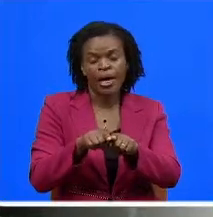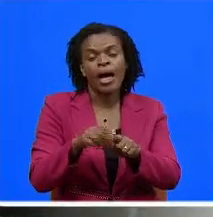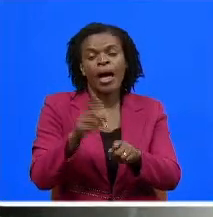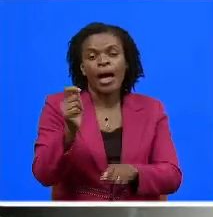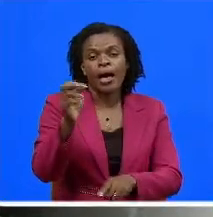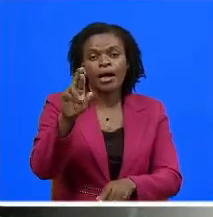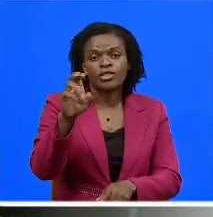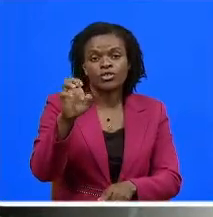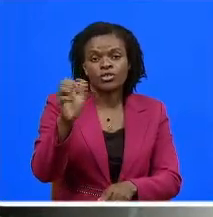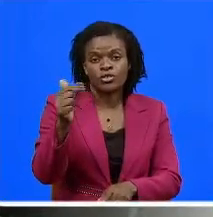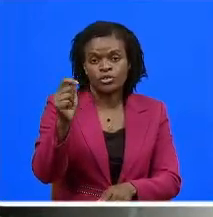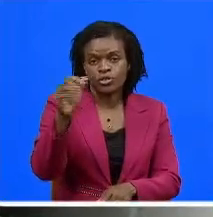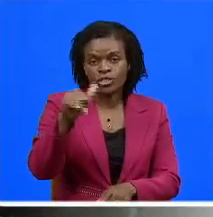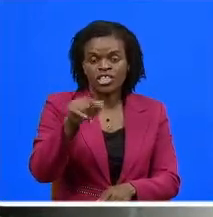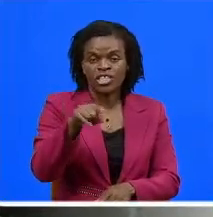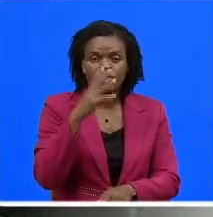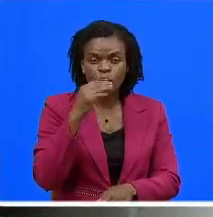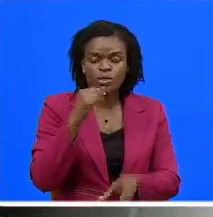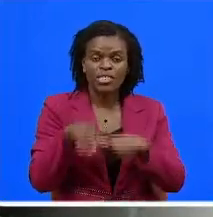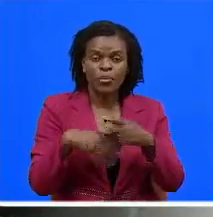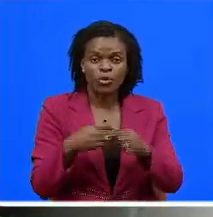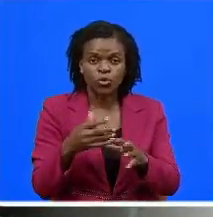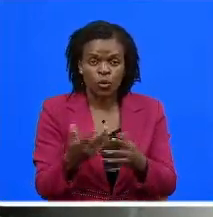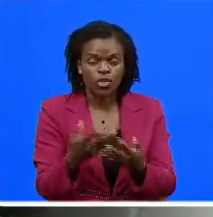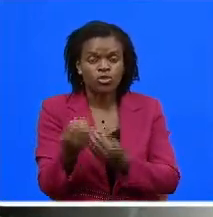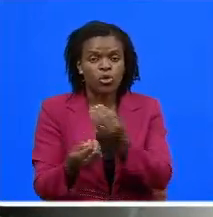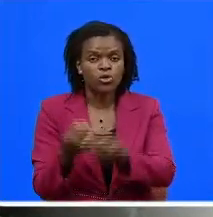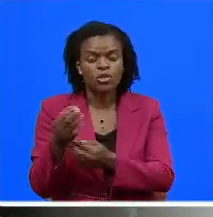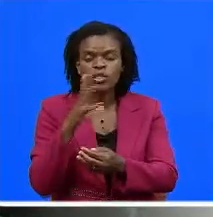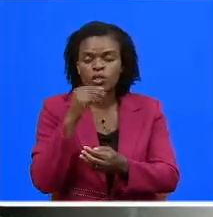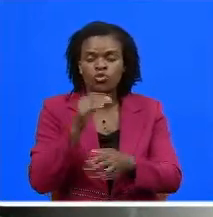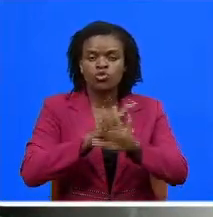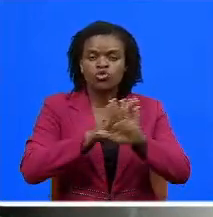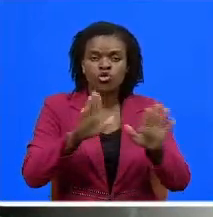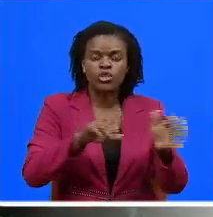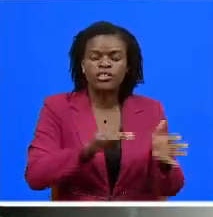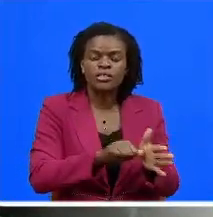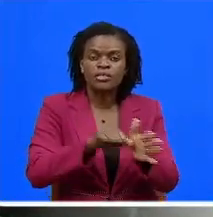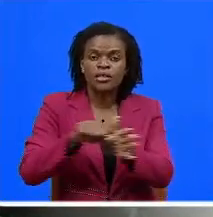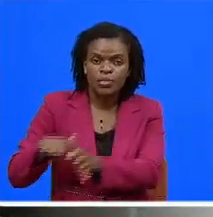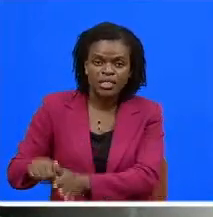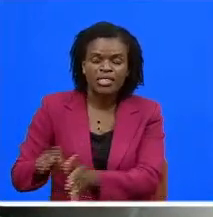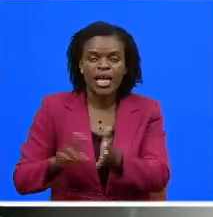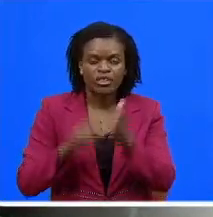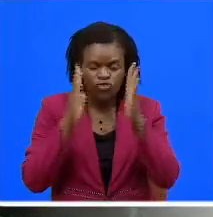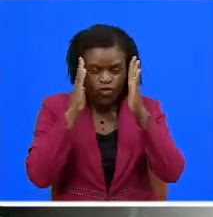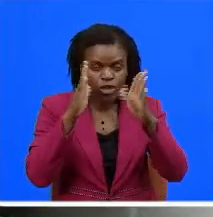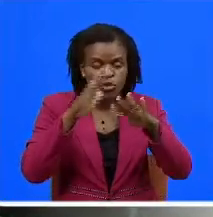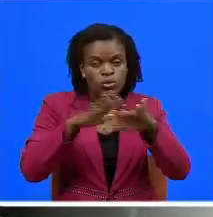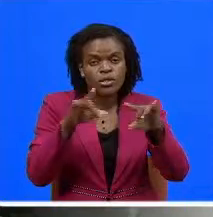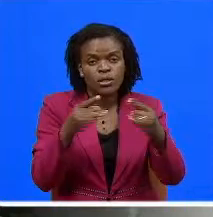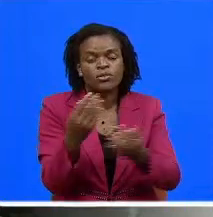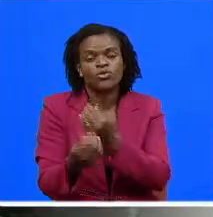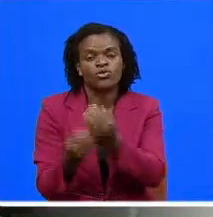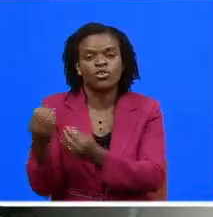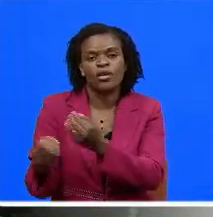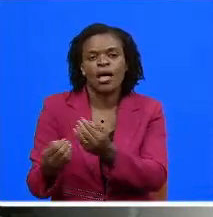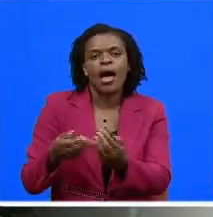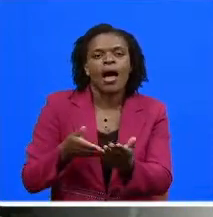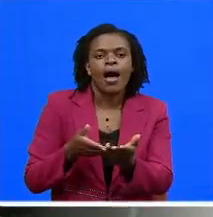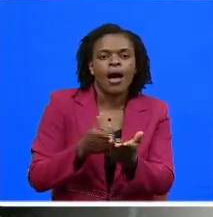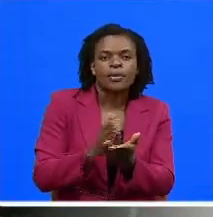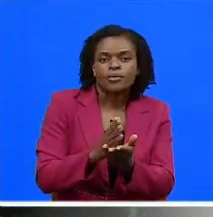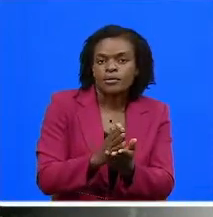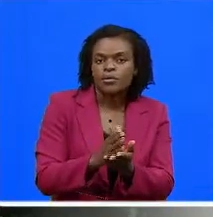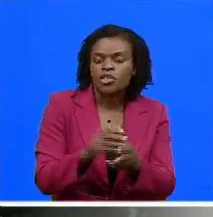of your children. Let's talk about the discrimination, saying no to discrimination, placing focus on how children should access quality education, and basically